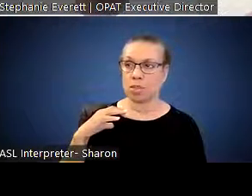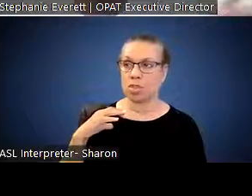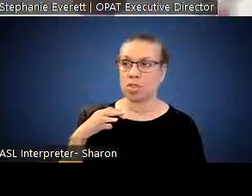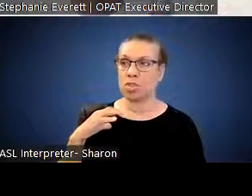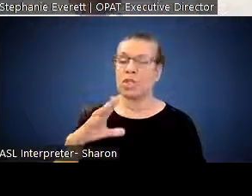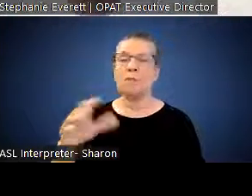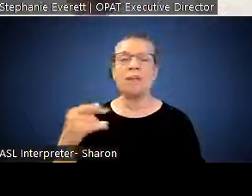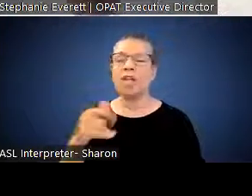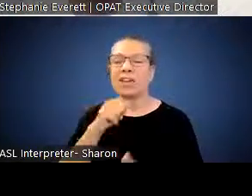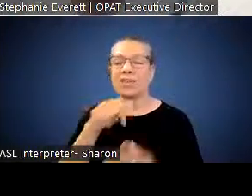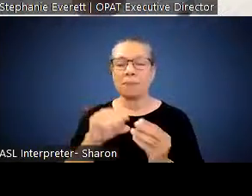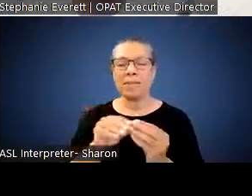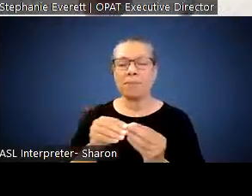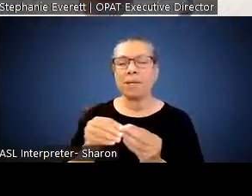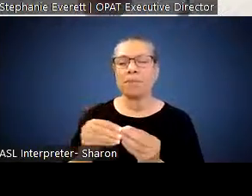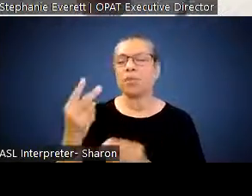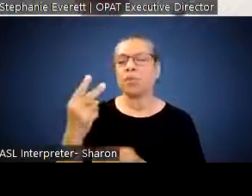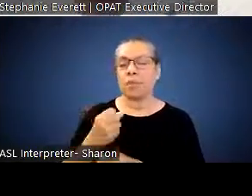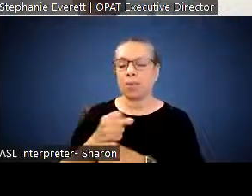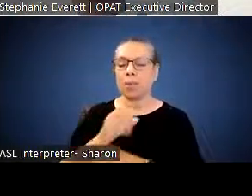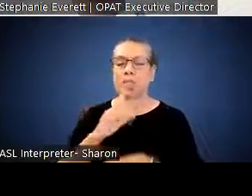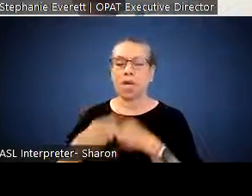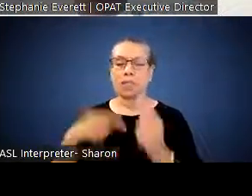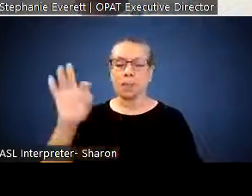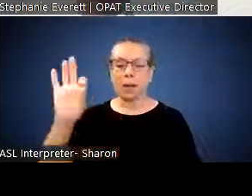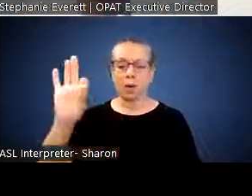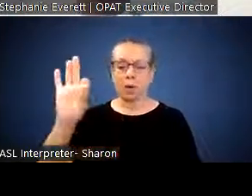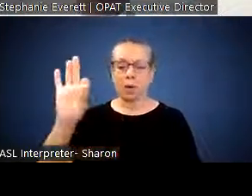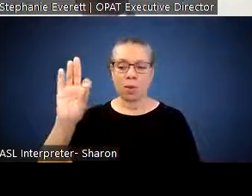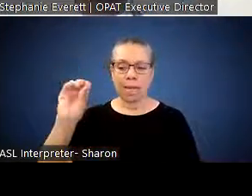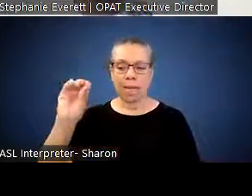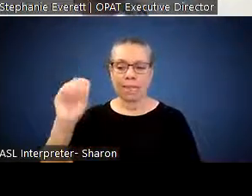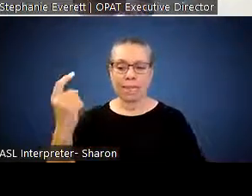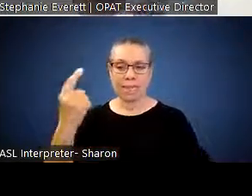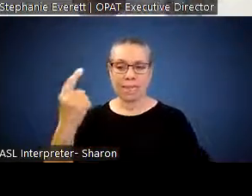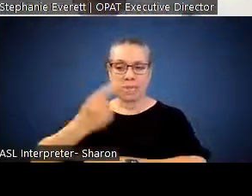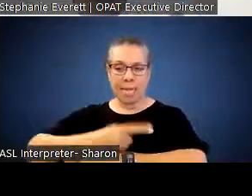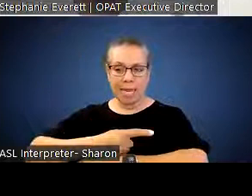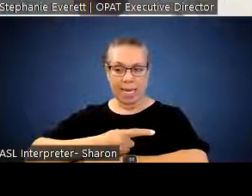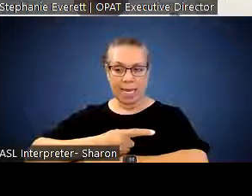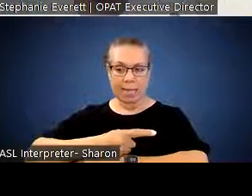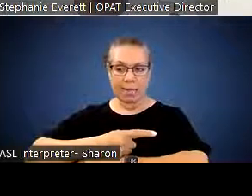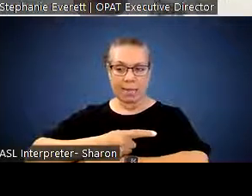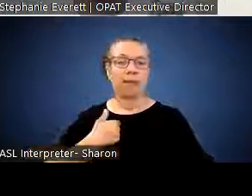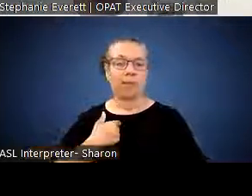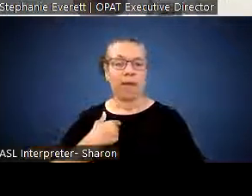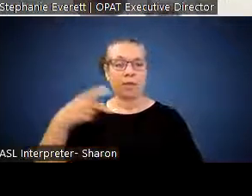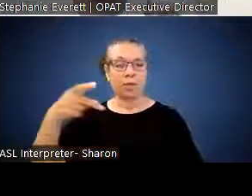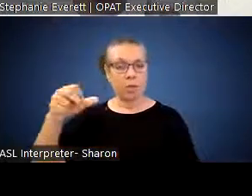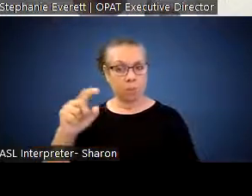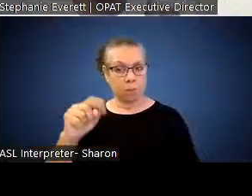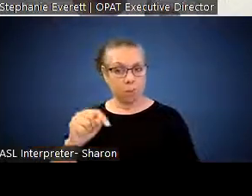before that, we talked about the 90 days that the Post was proposing